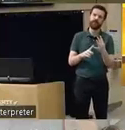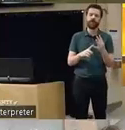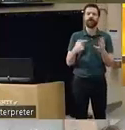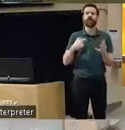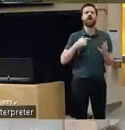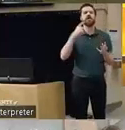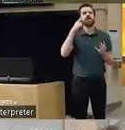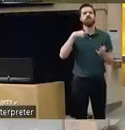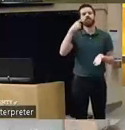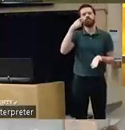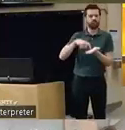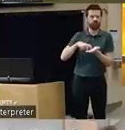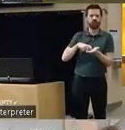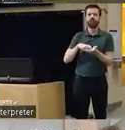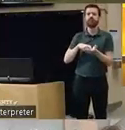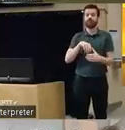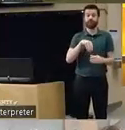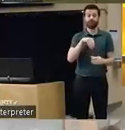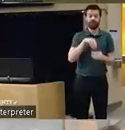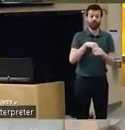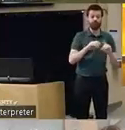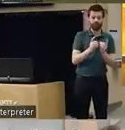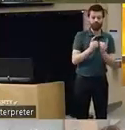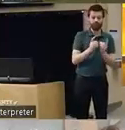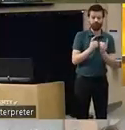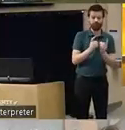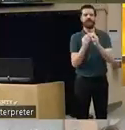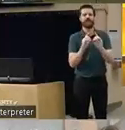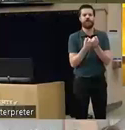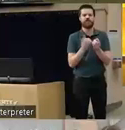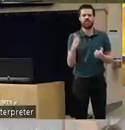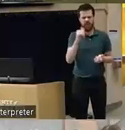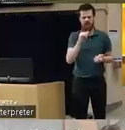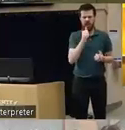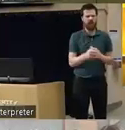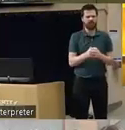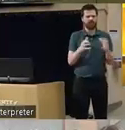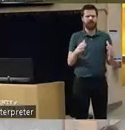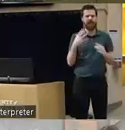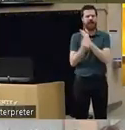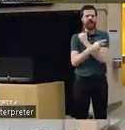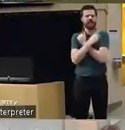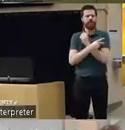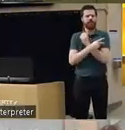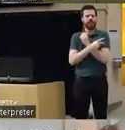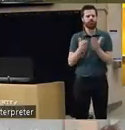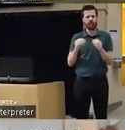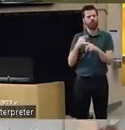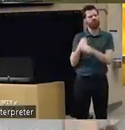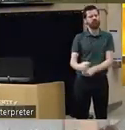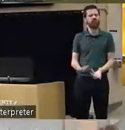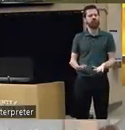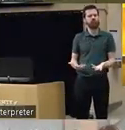notice intra department and outside of it, which is why do we not just expand outpatient services in the traditional way? If we